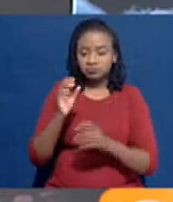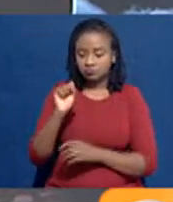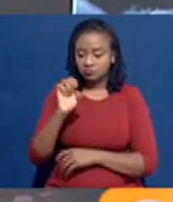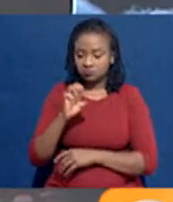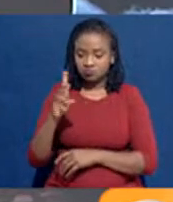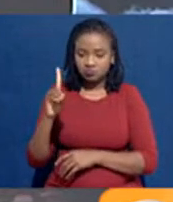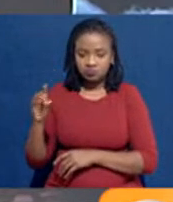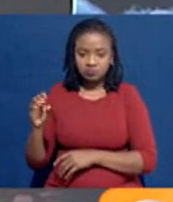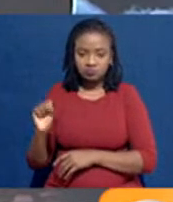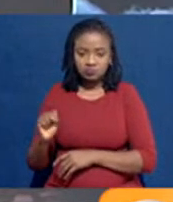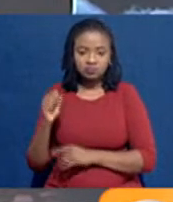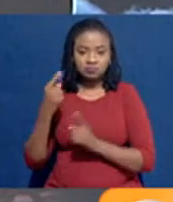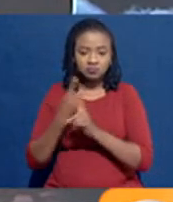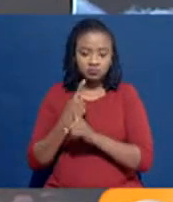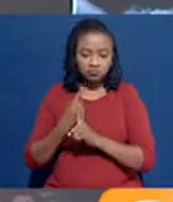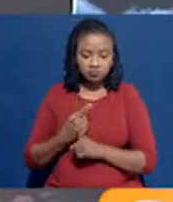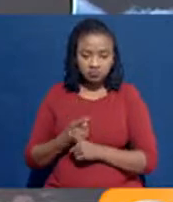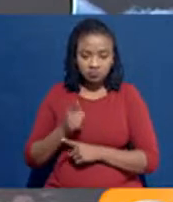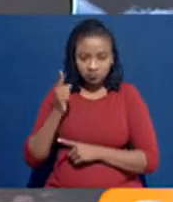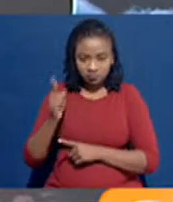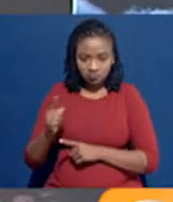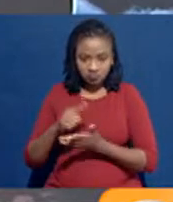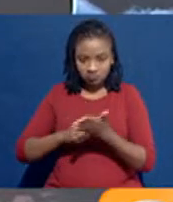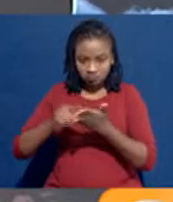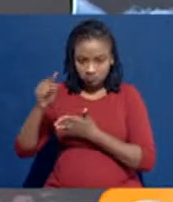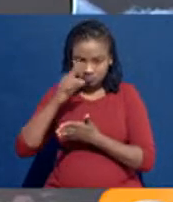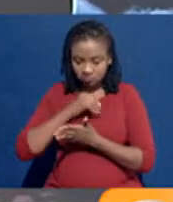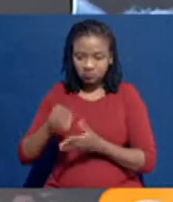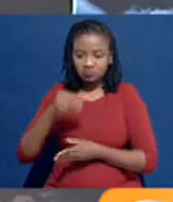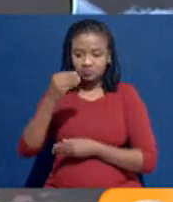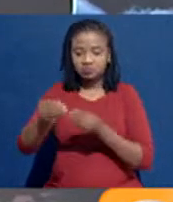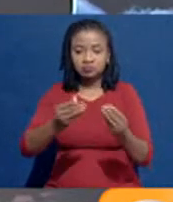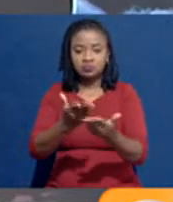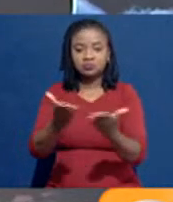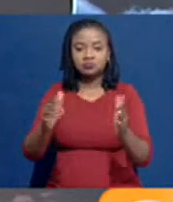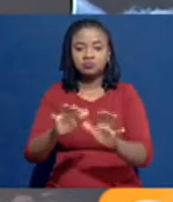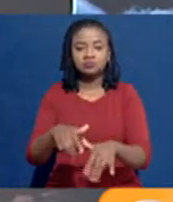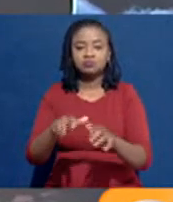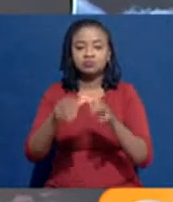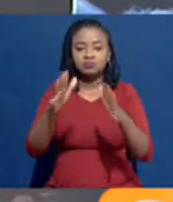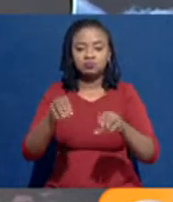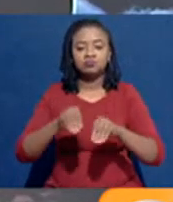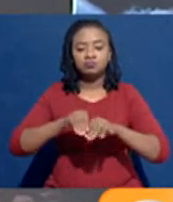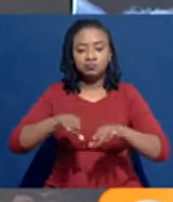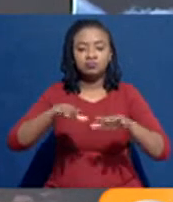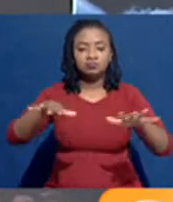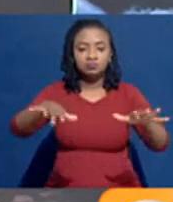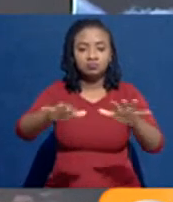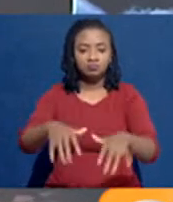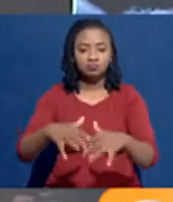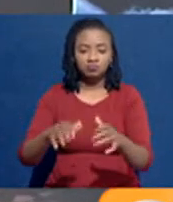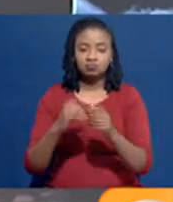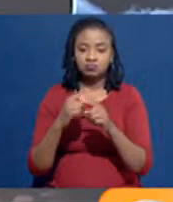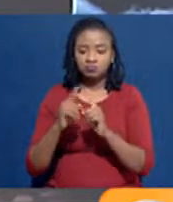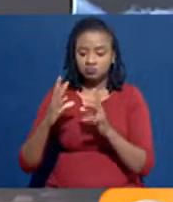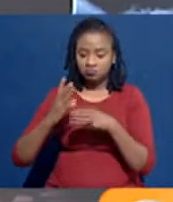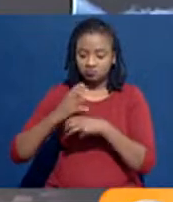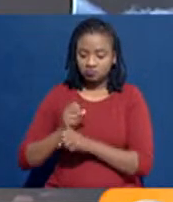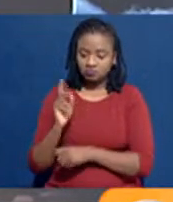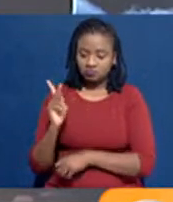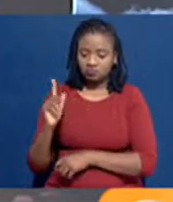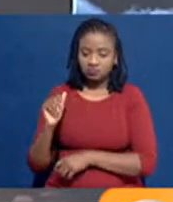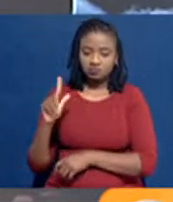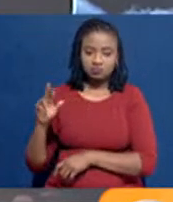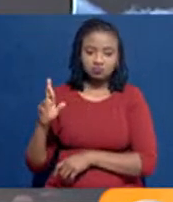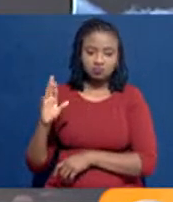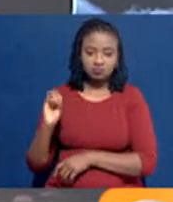to small-scale farmers in the country. Through the Kenya Agricultural and Livestock Research Organization, Kalro, the government is set to